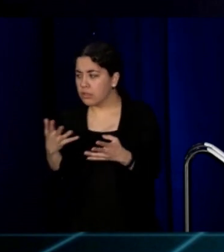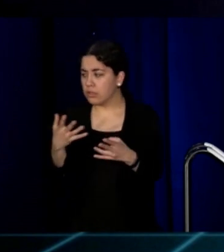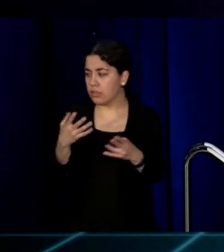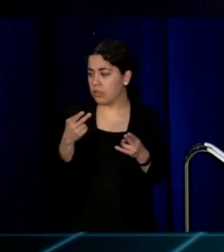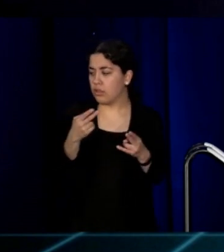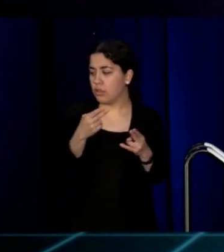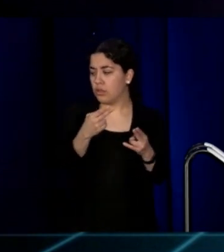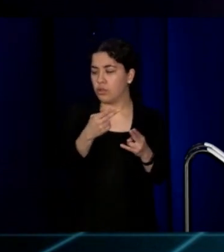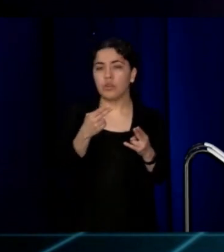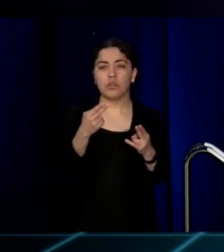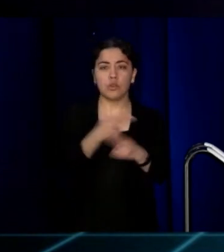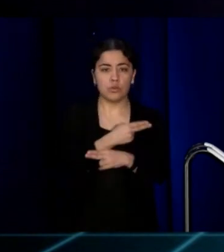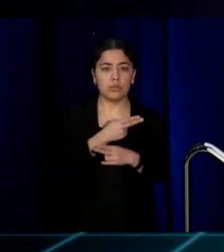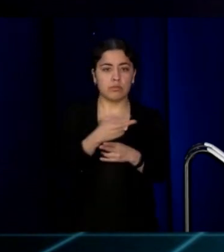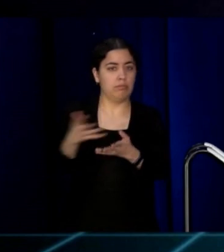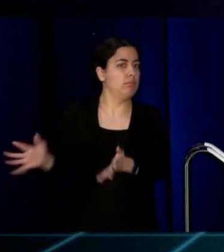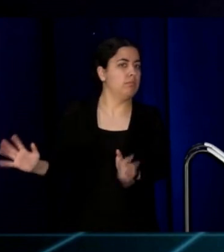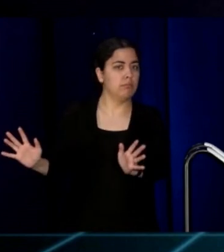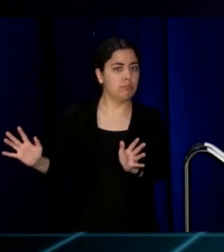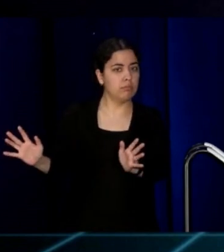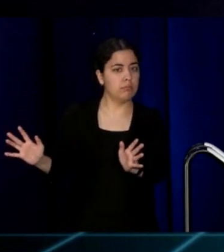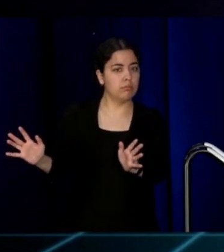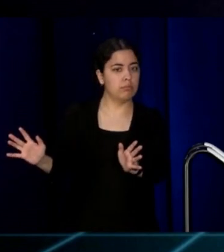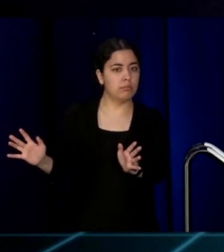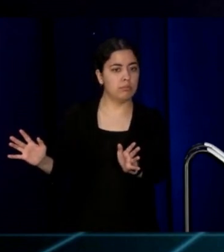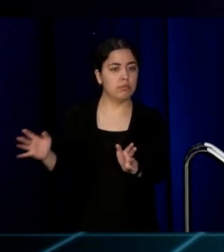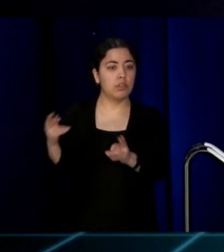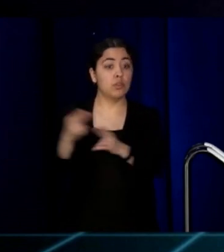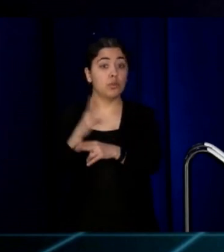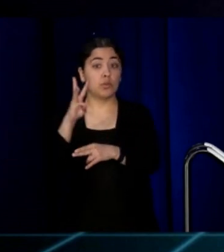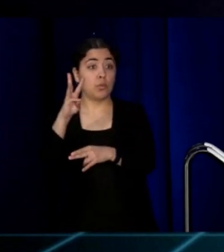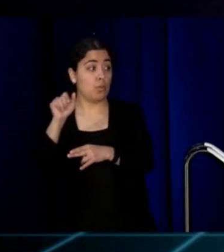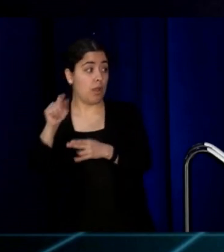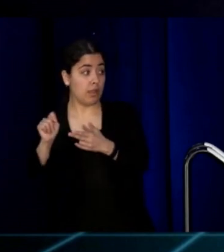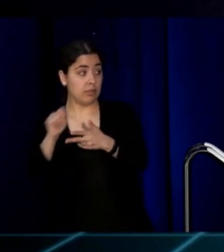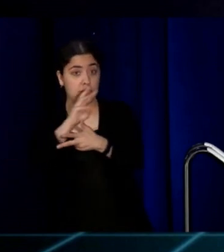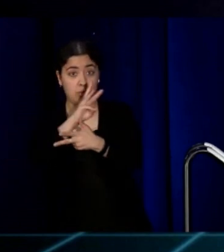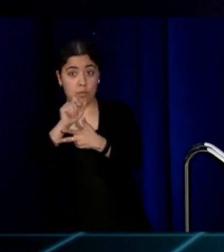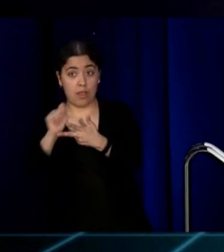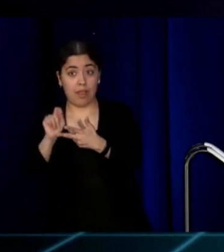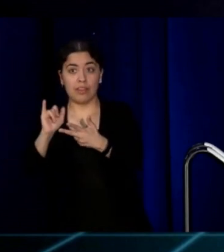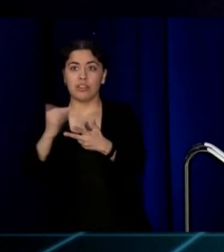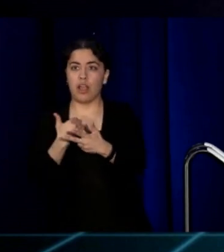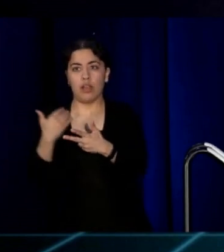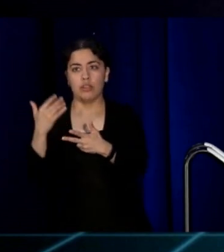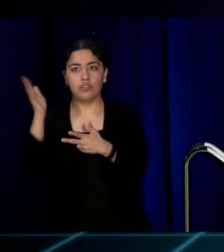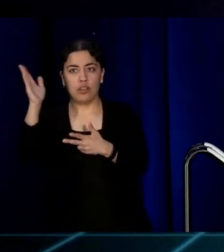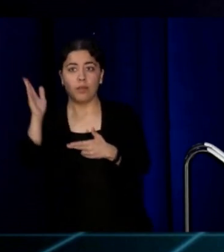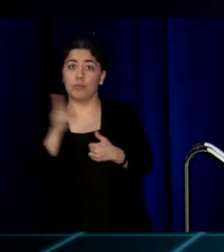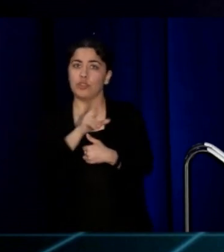useWat² is our talk. This is just use. It's really useful for stuff.